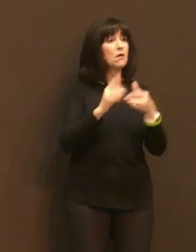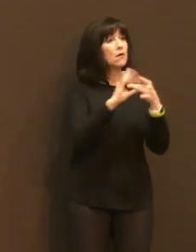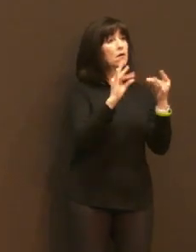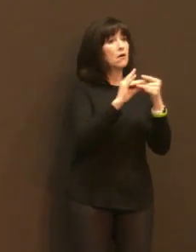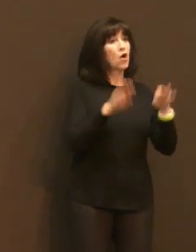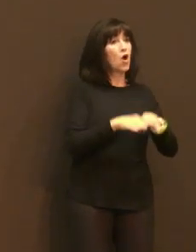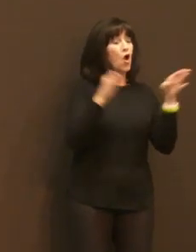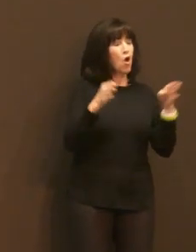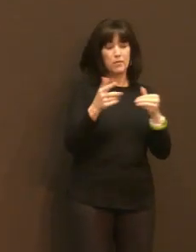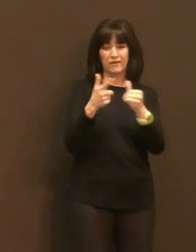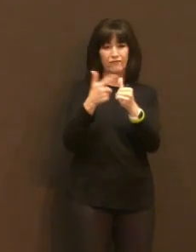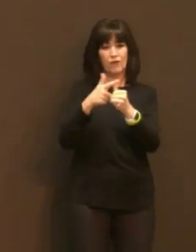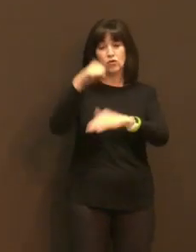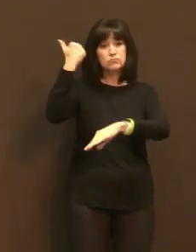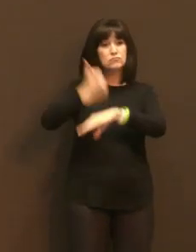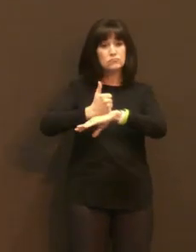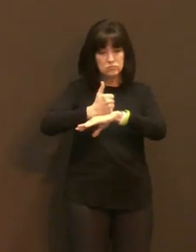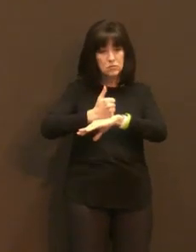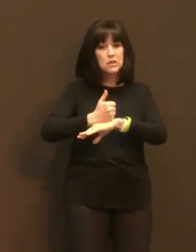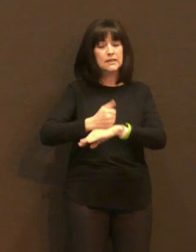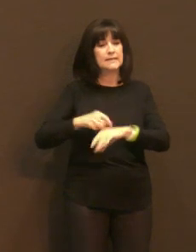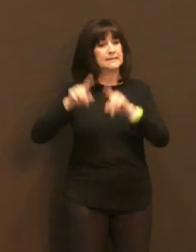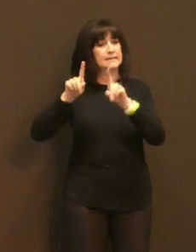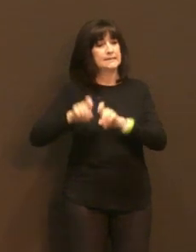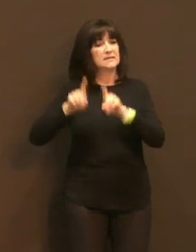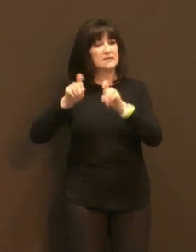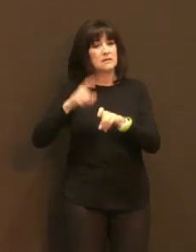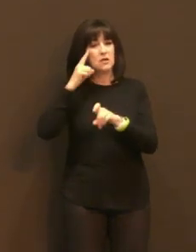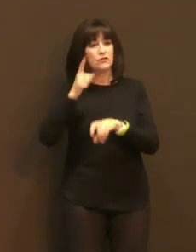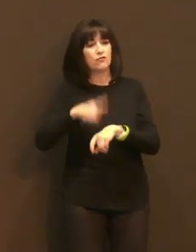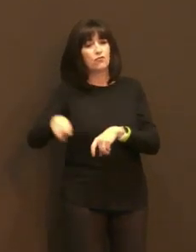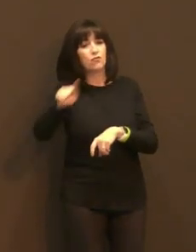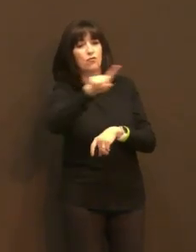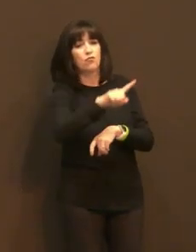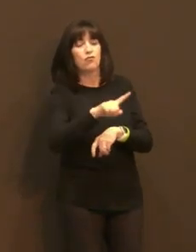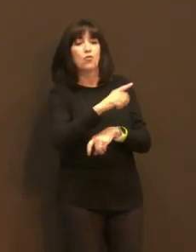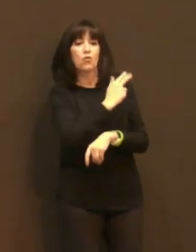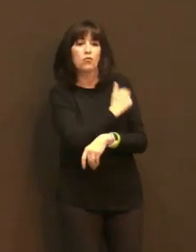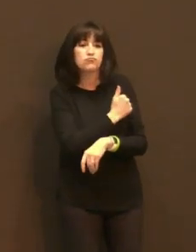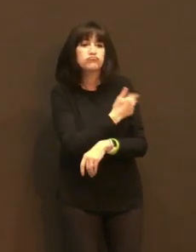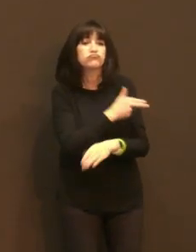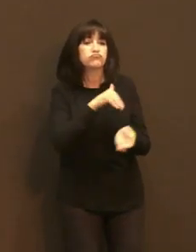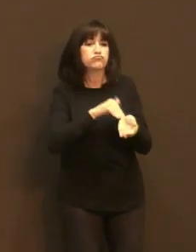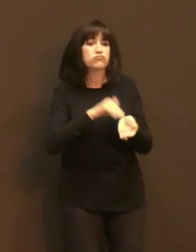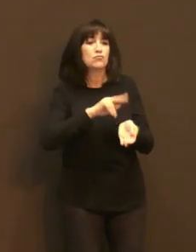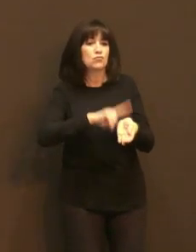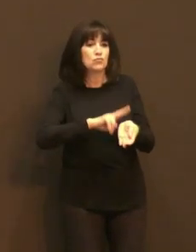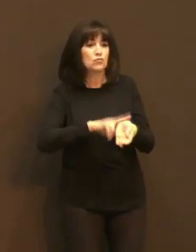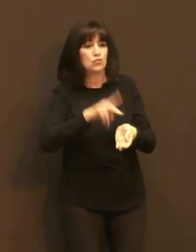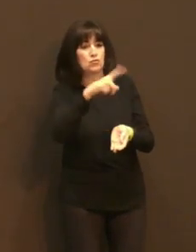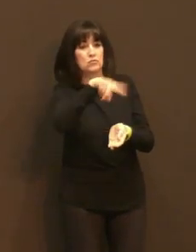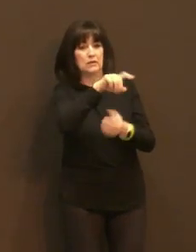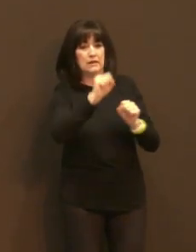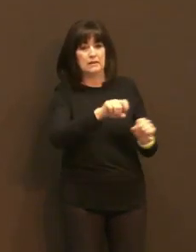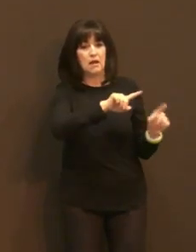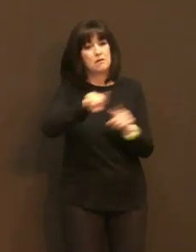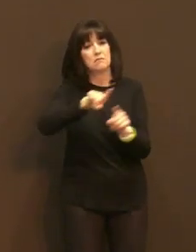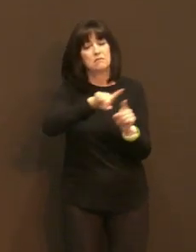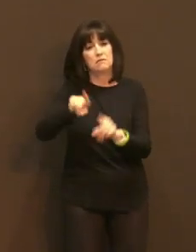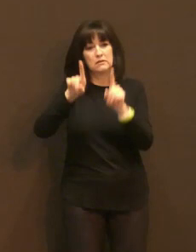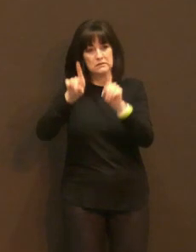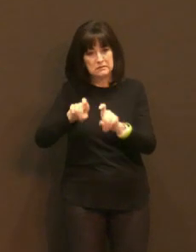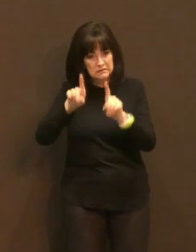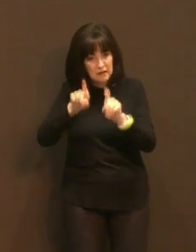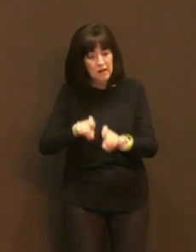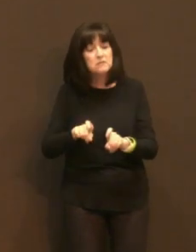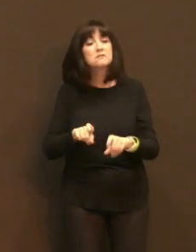testing program for healthcare workers and more generally for the public, so that we can manage the